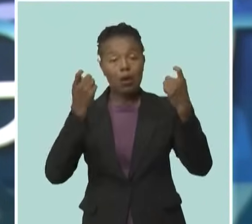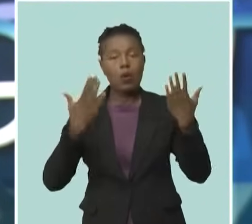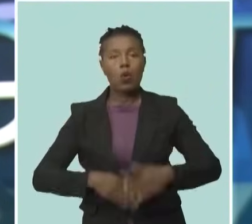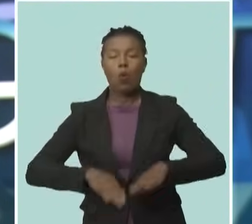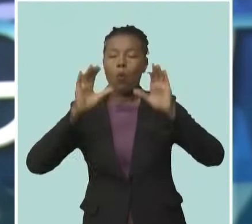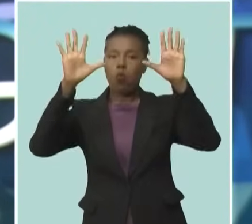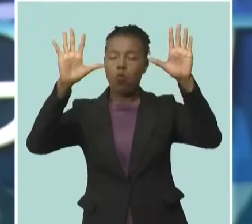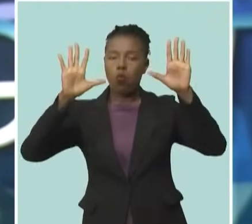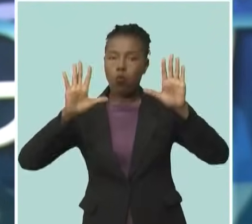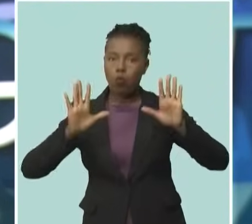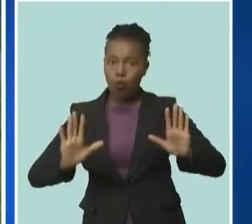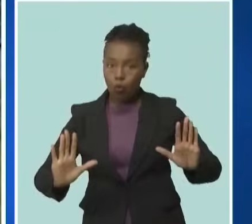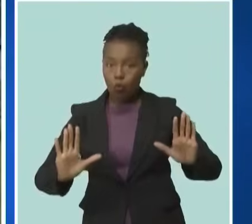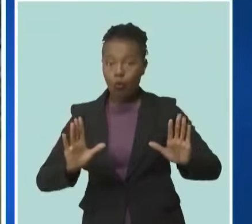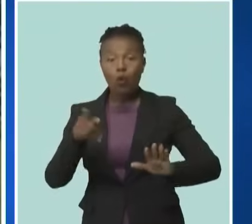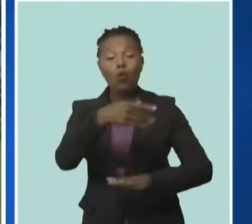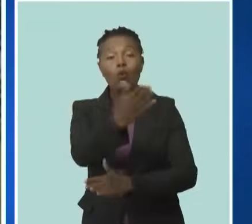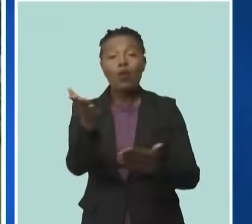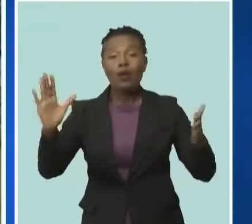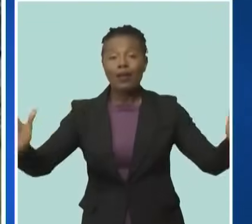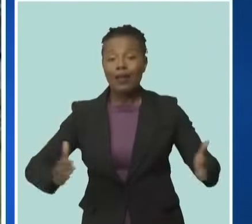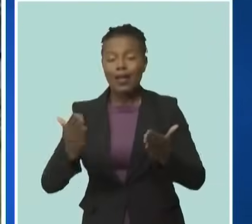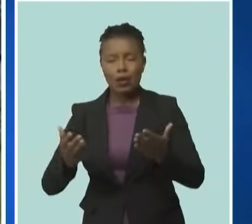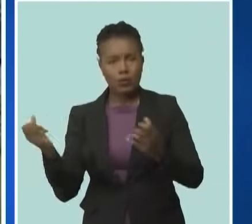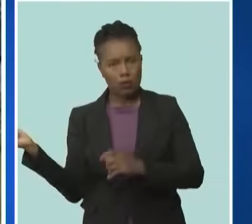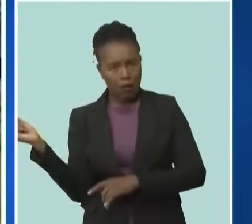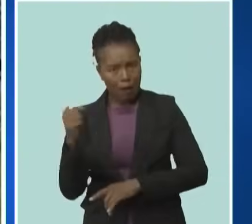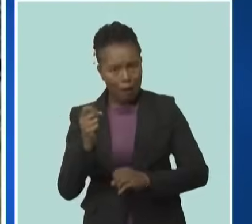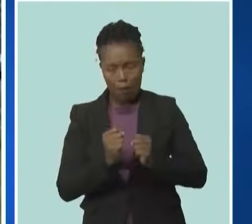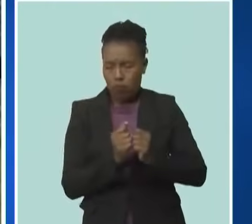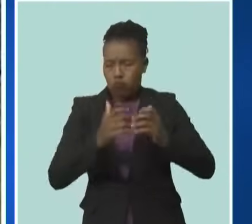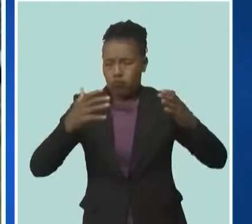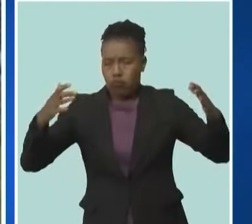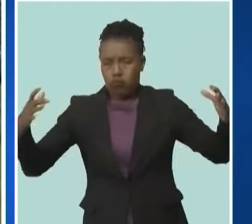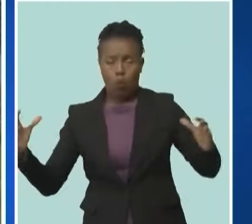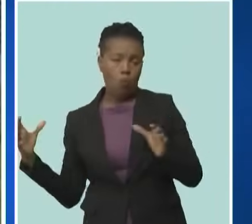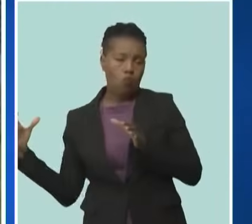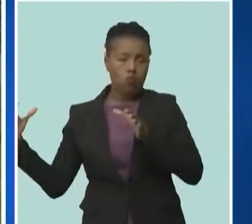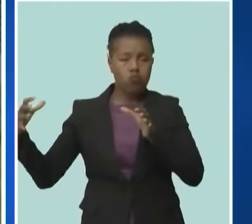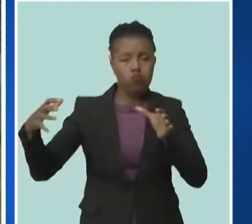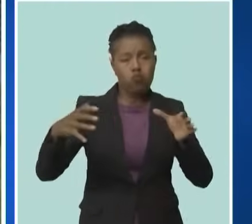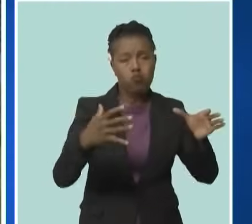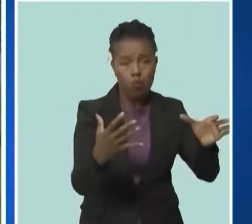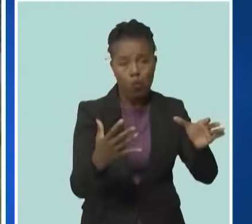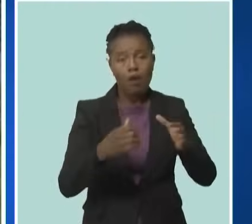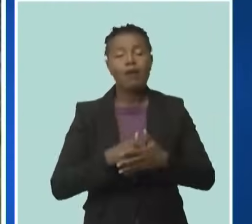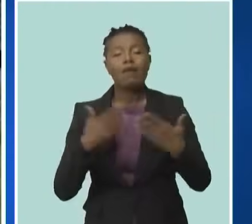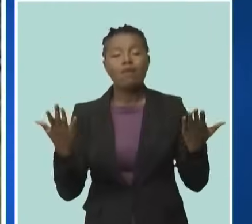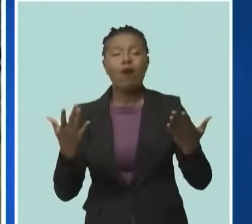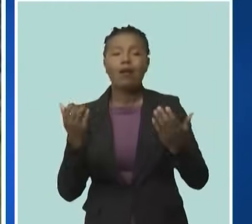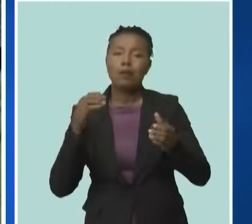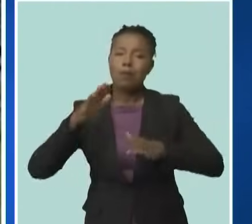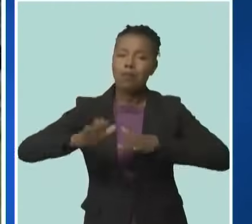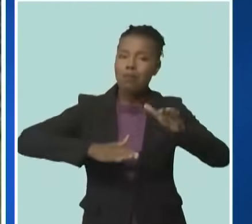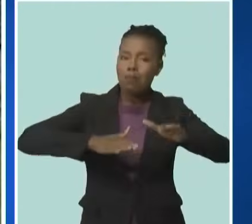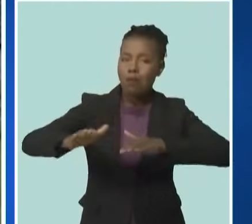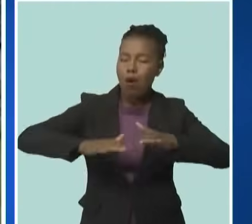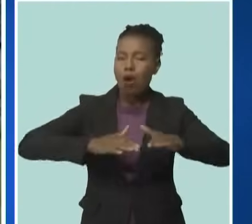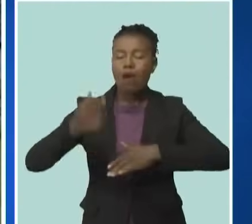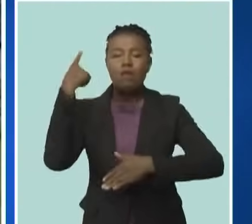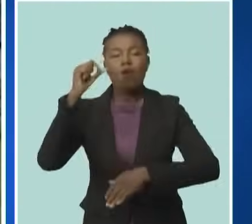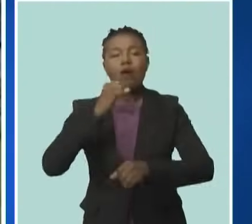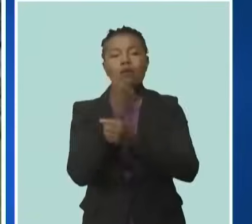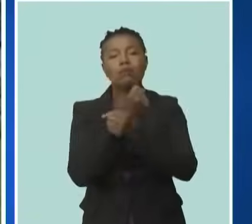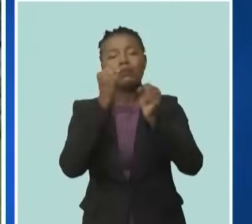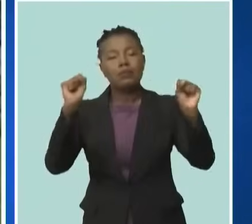occasion. Barbadians are being encouraged to turn out in large numbers for the upcoming March for Emancipation and Peace, which will be